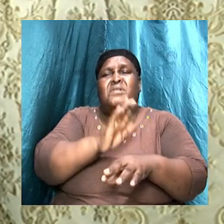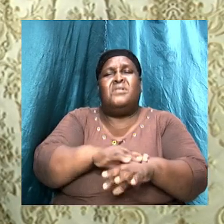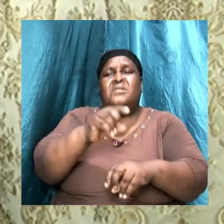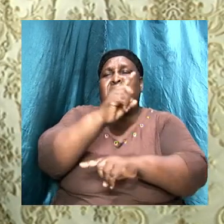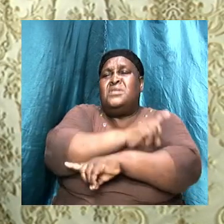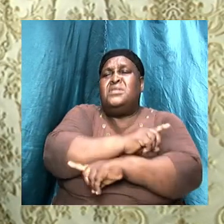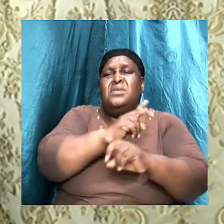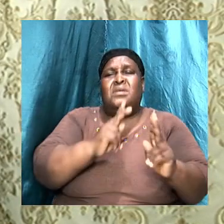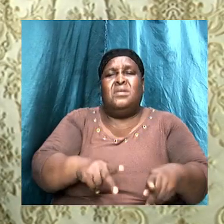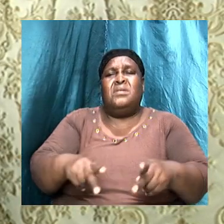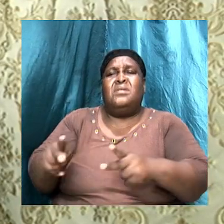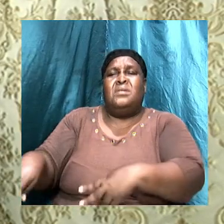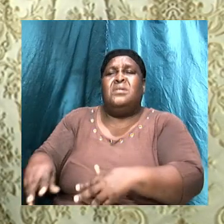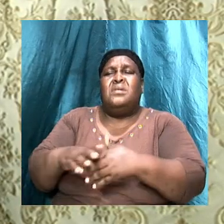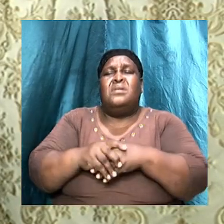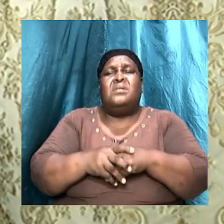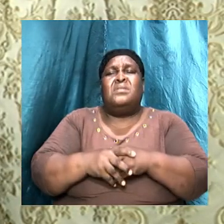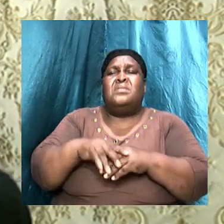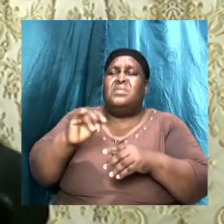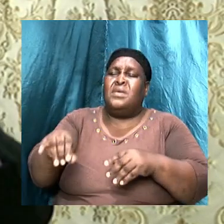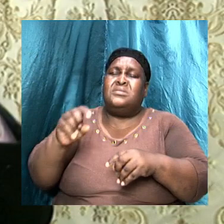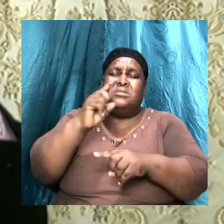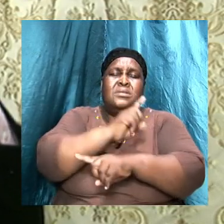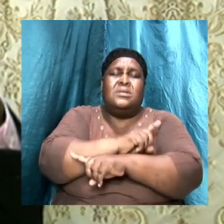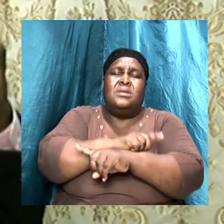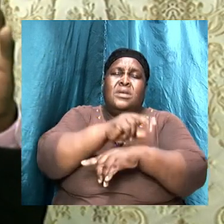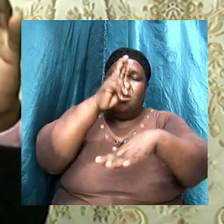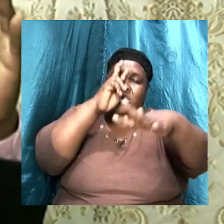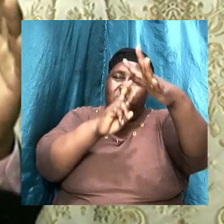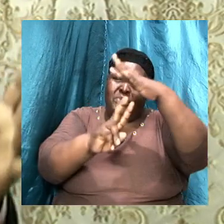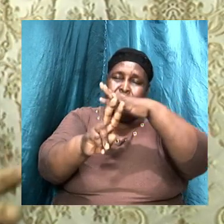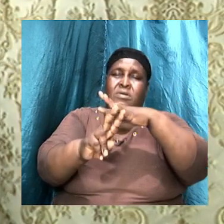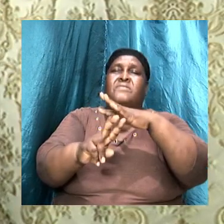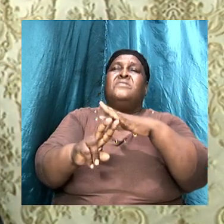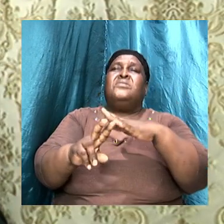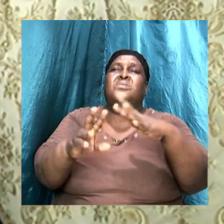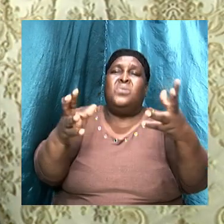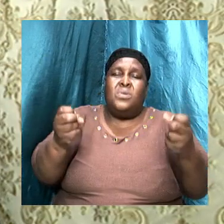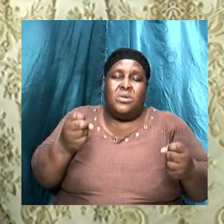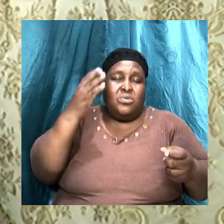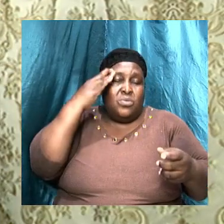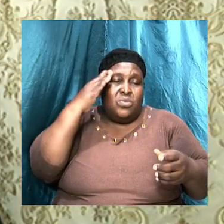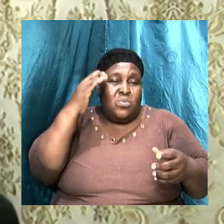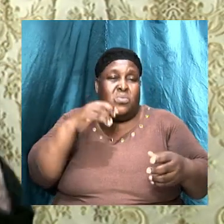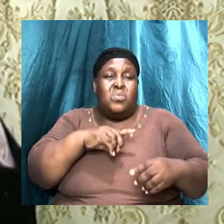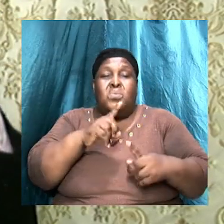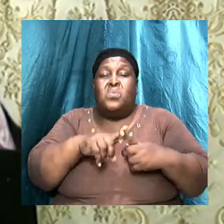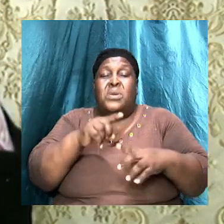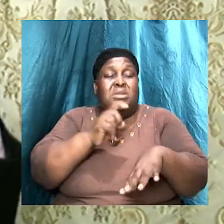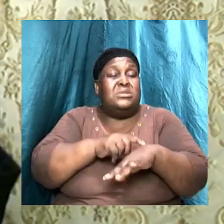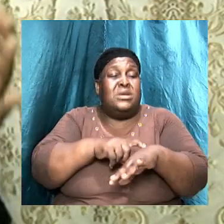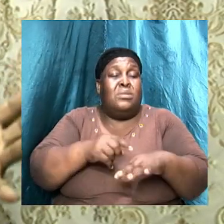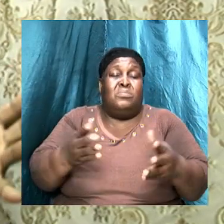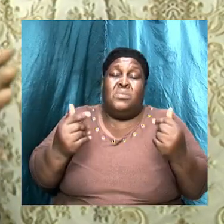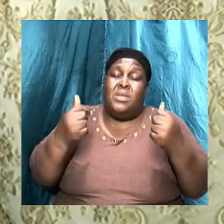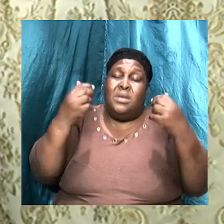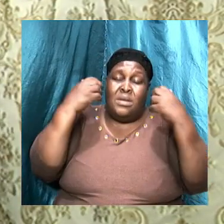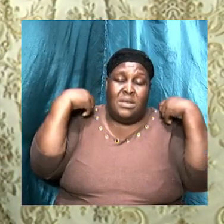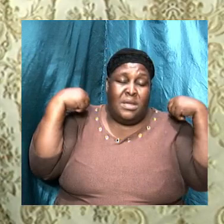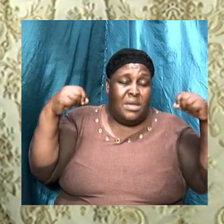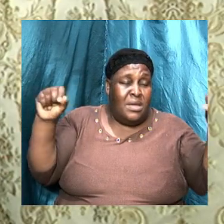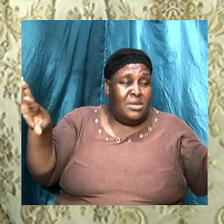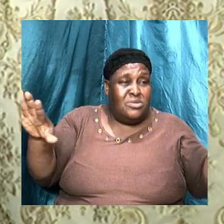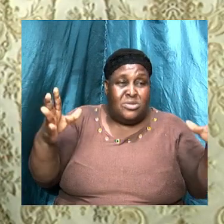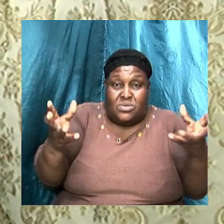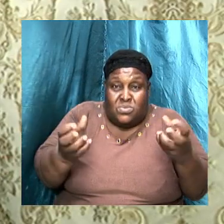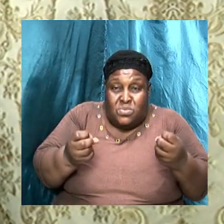awaited day that day that the prophets wanted to know when that time would come amen the angels desire to look